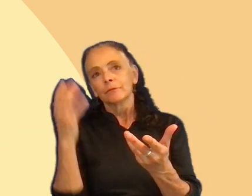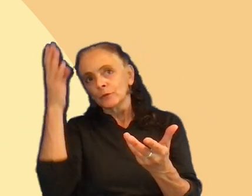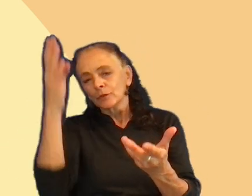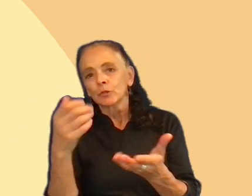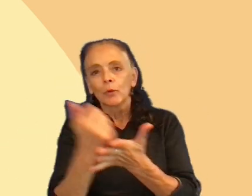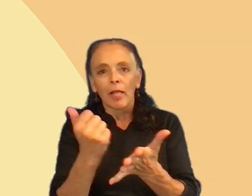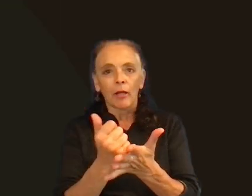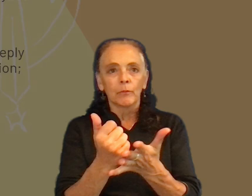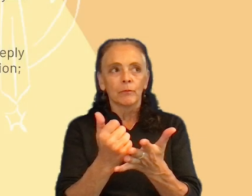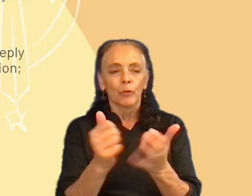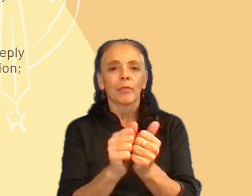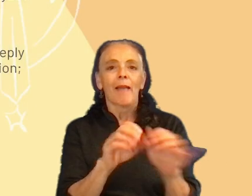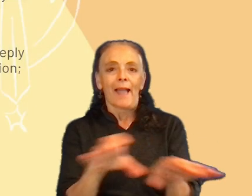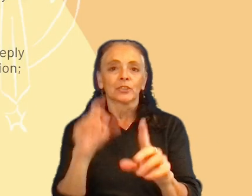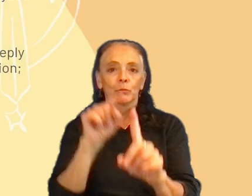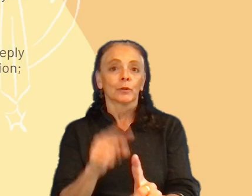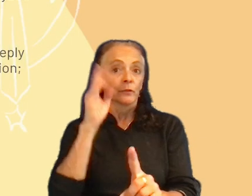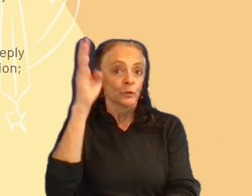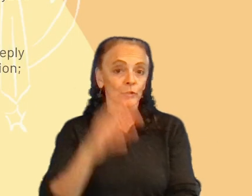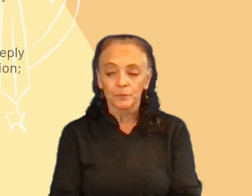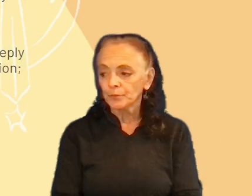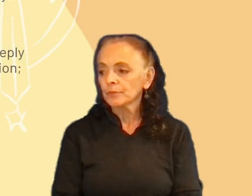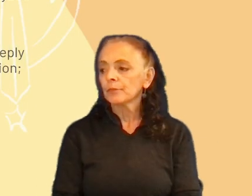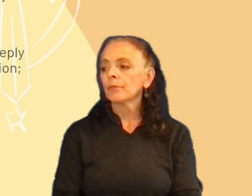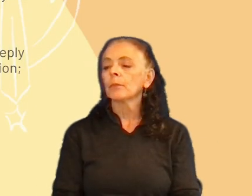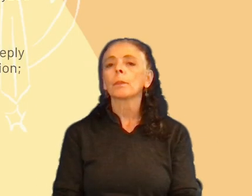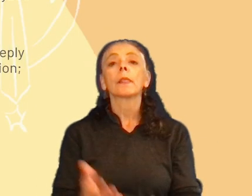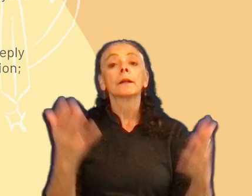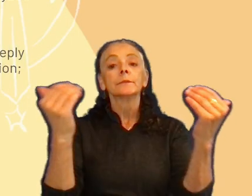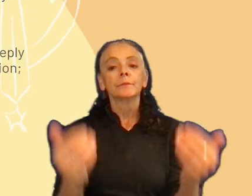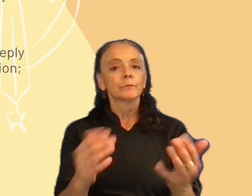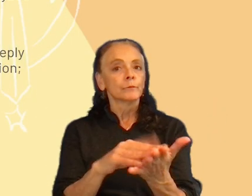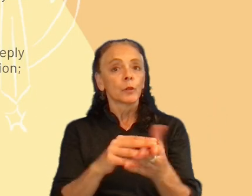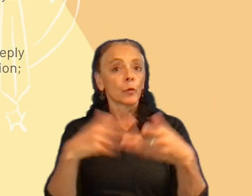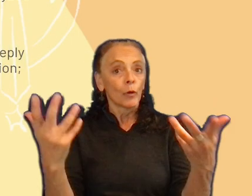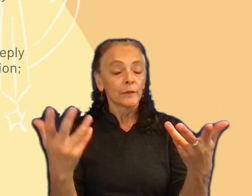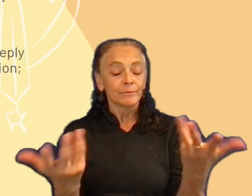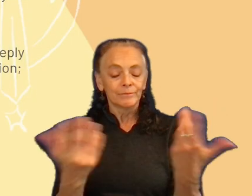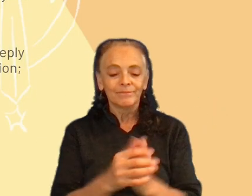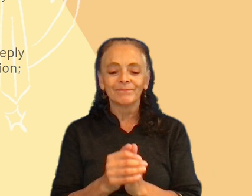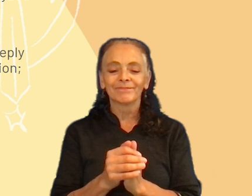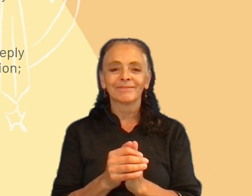action points then what did we learn from it uh that overall domino's is a praised